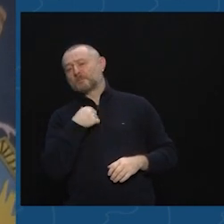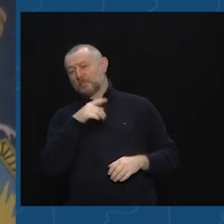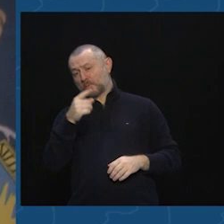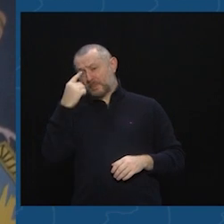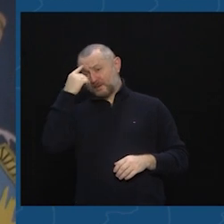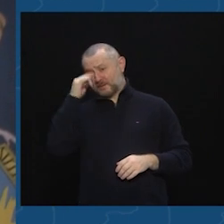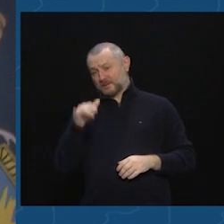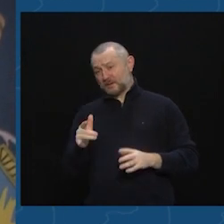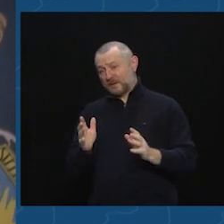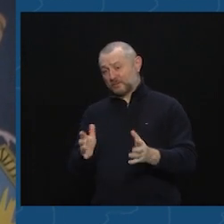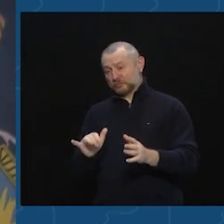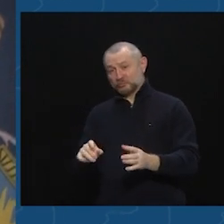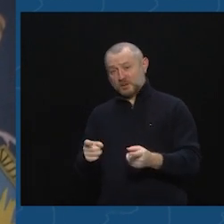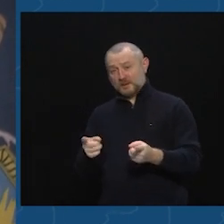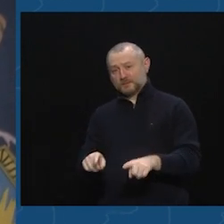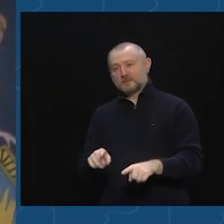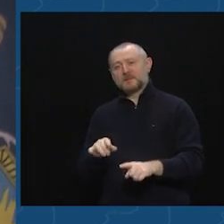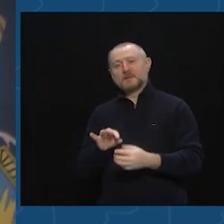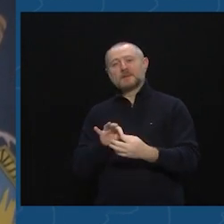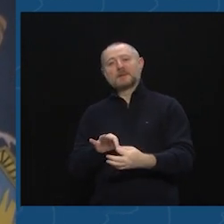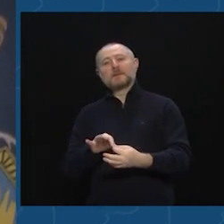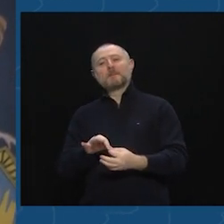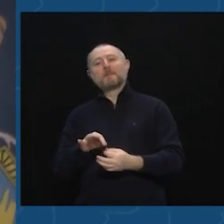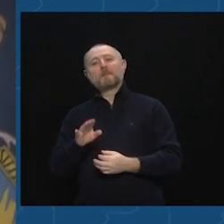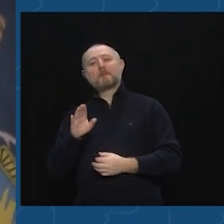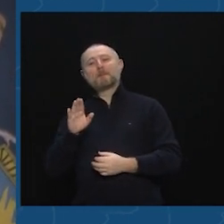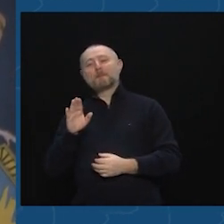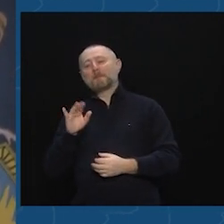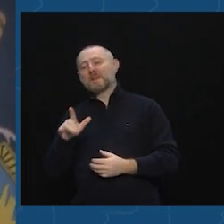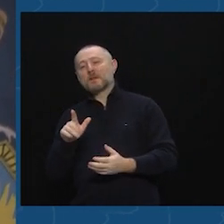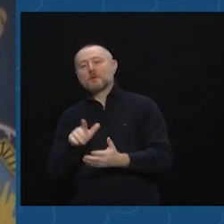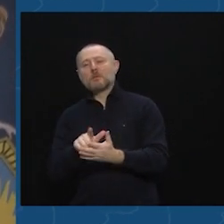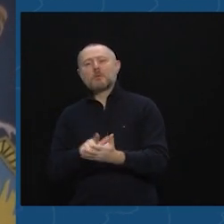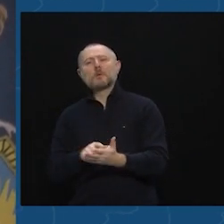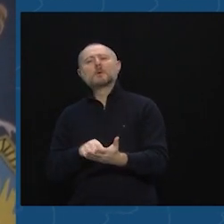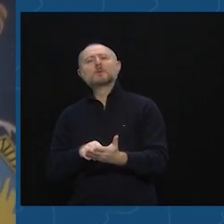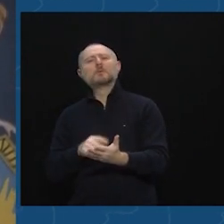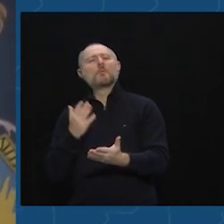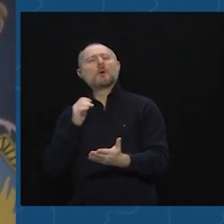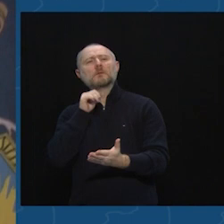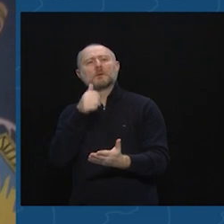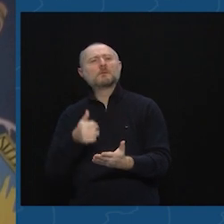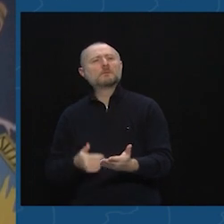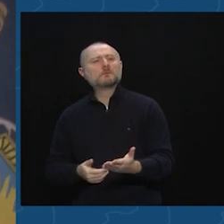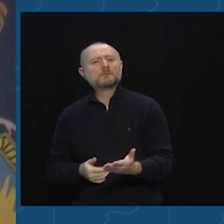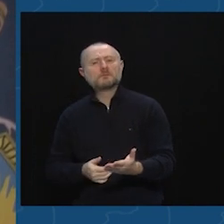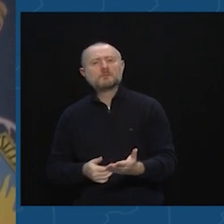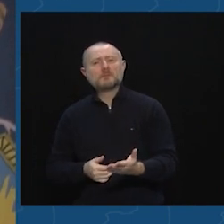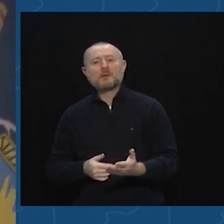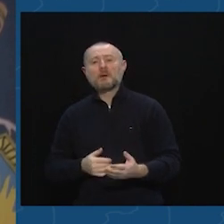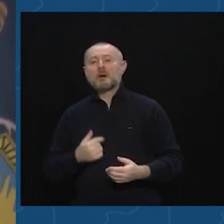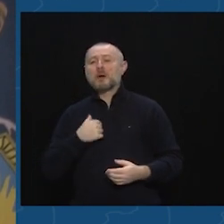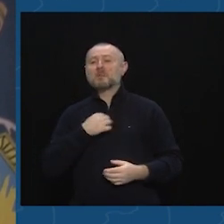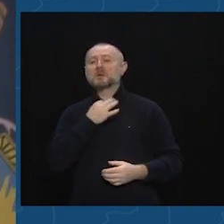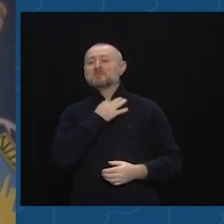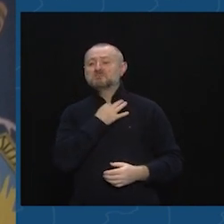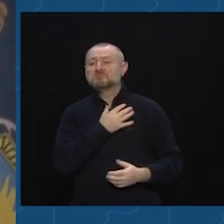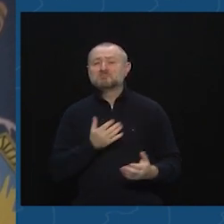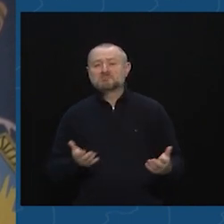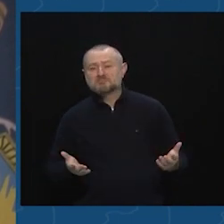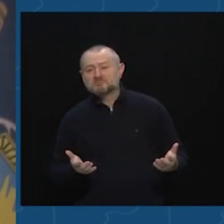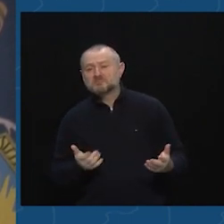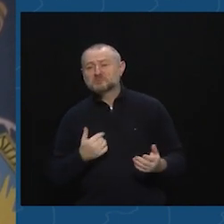laws, and if not, why? I'm very data-driven, and I'm very interested in the data that comes out, but as the mayor mentioned, we are talking